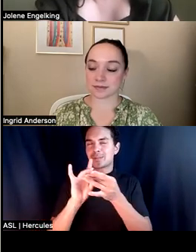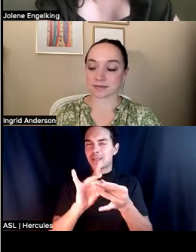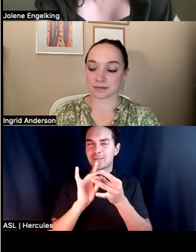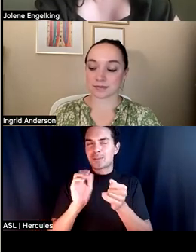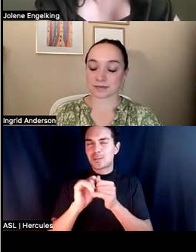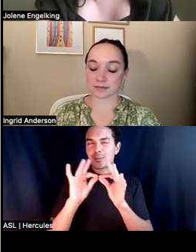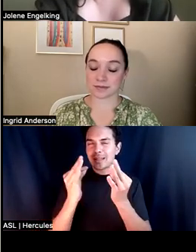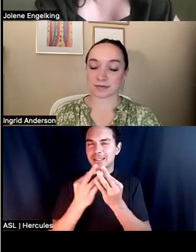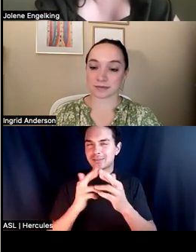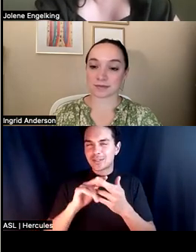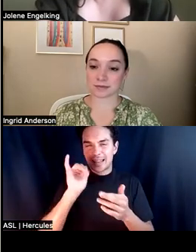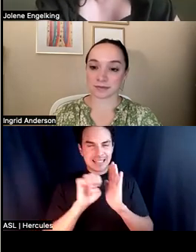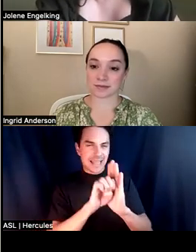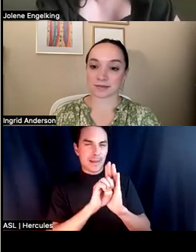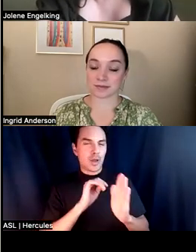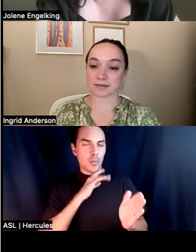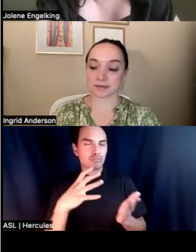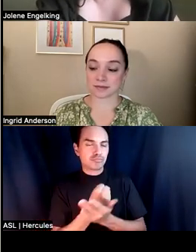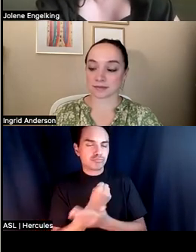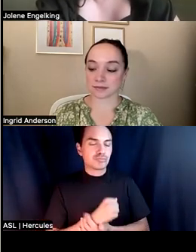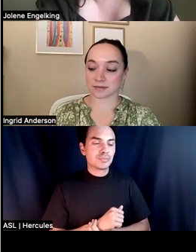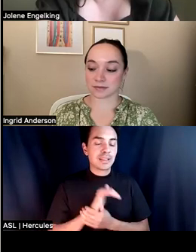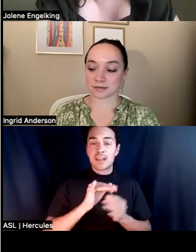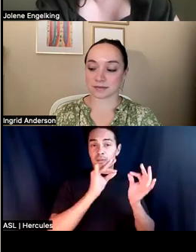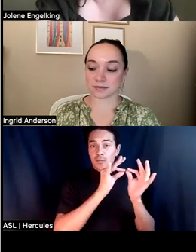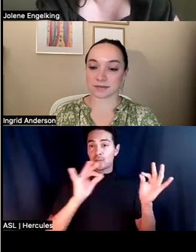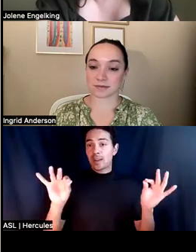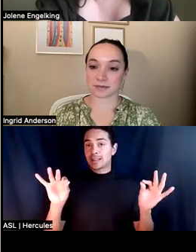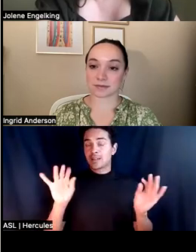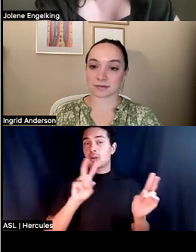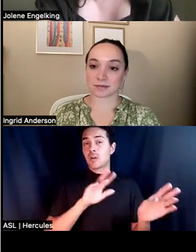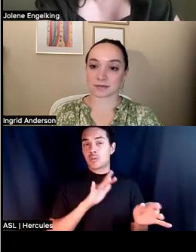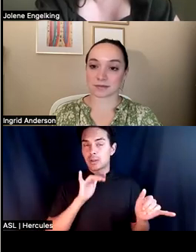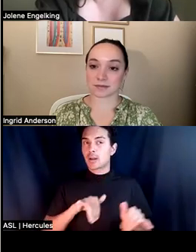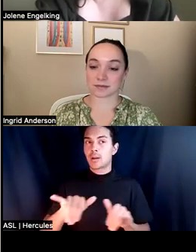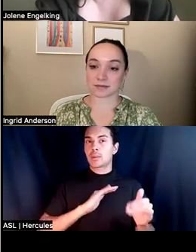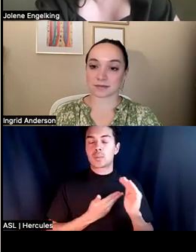right? And that's one of the phrases that often gets talked about in our communities is,